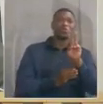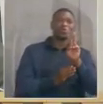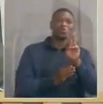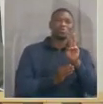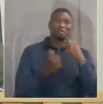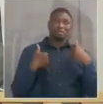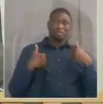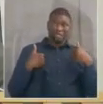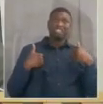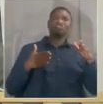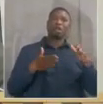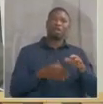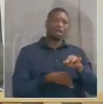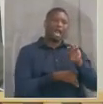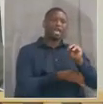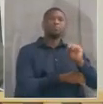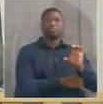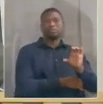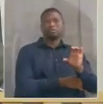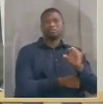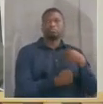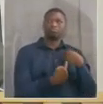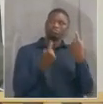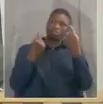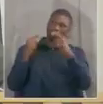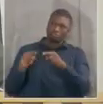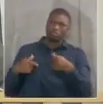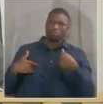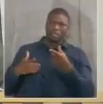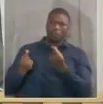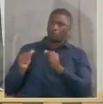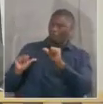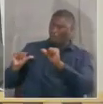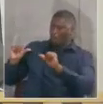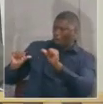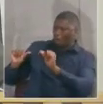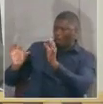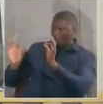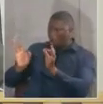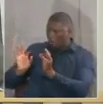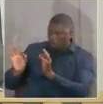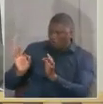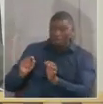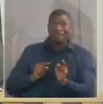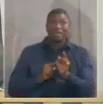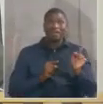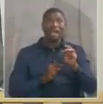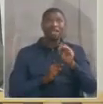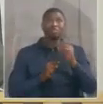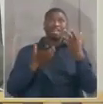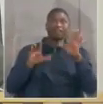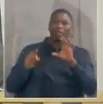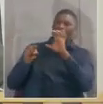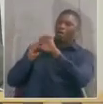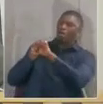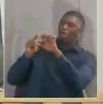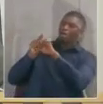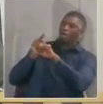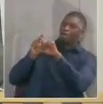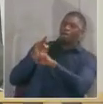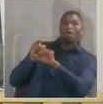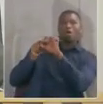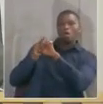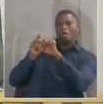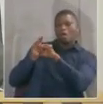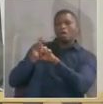then they will do the assessment, and then one of their observations was that